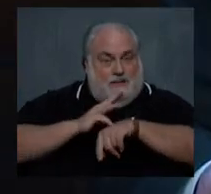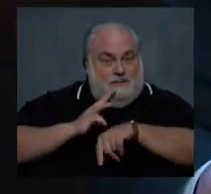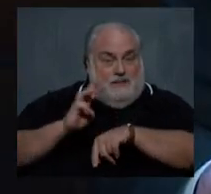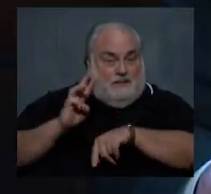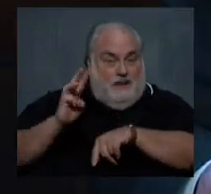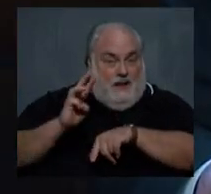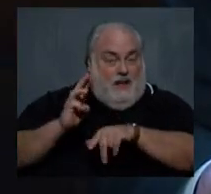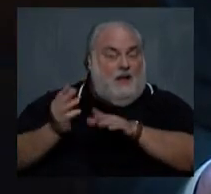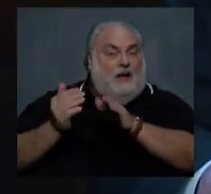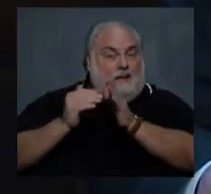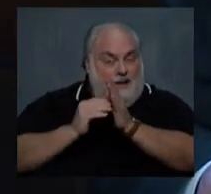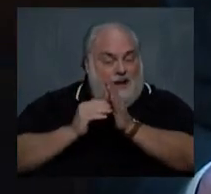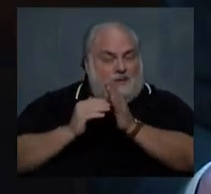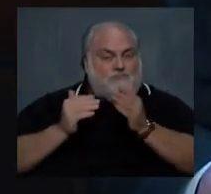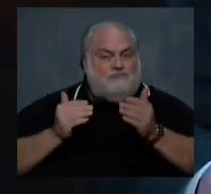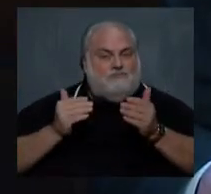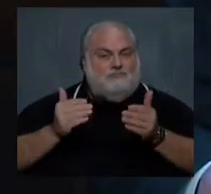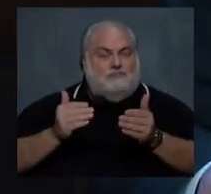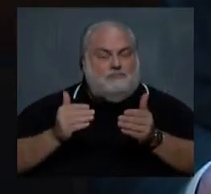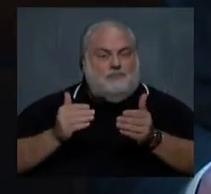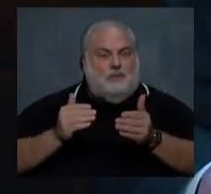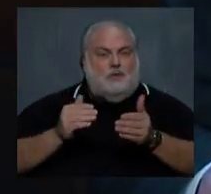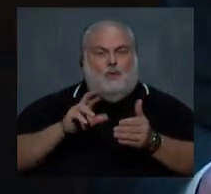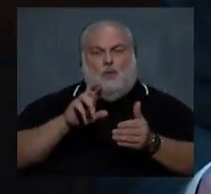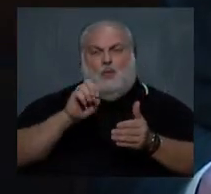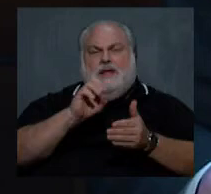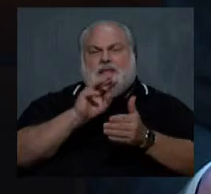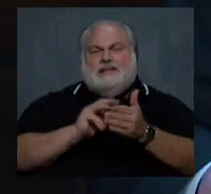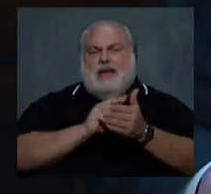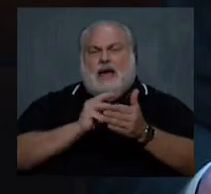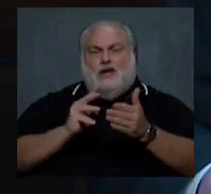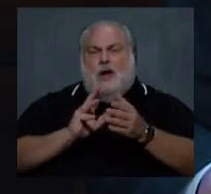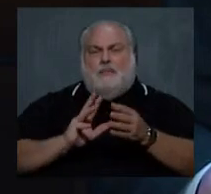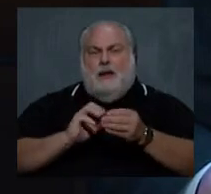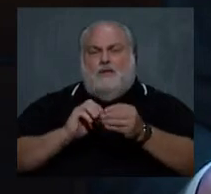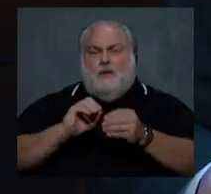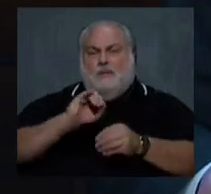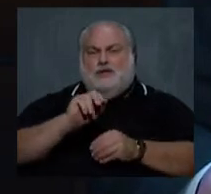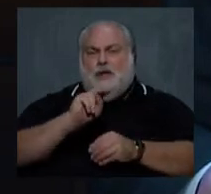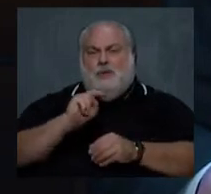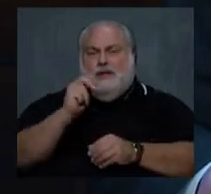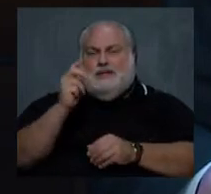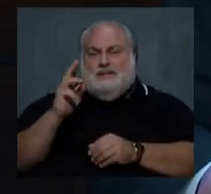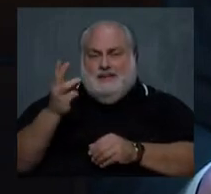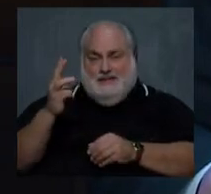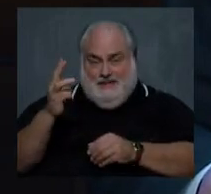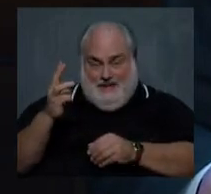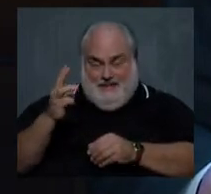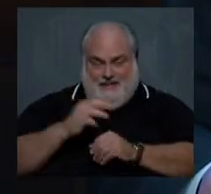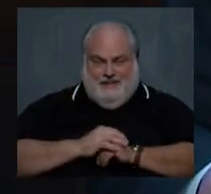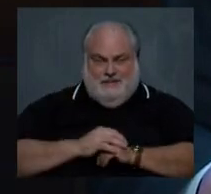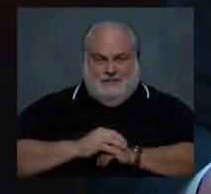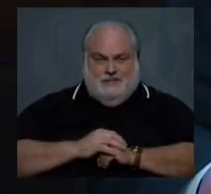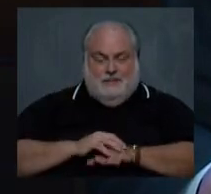back to deal with the rescheduled meeting from January 16th, which is when we normally hold a meeting.